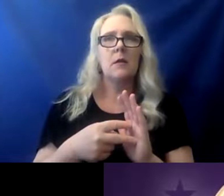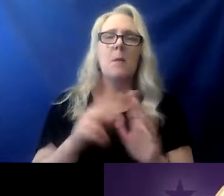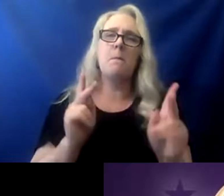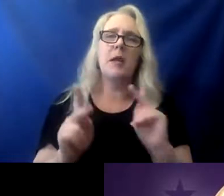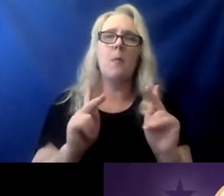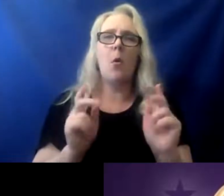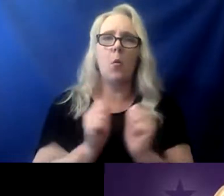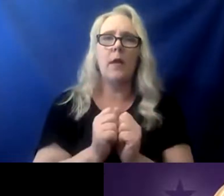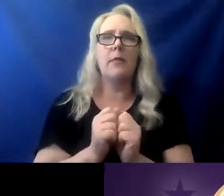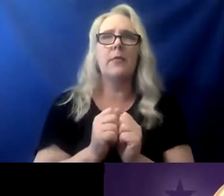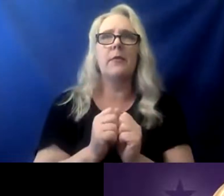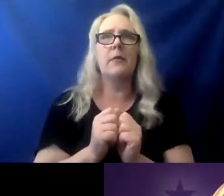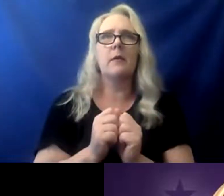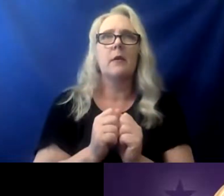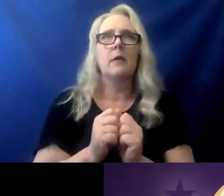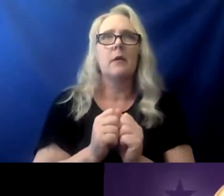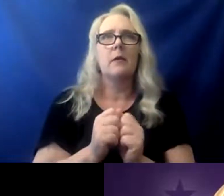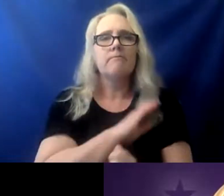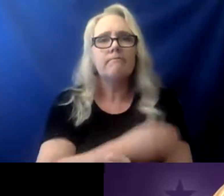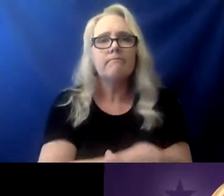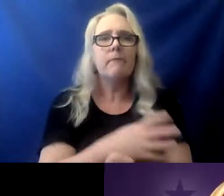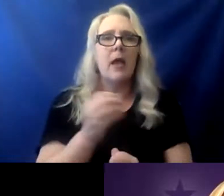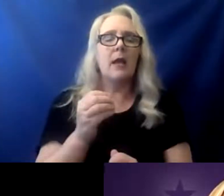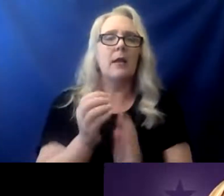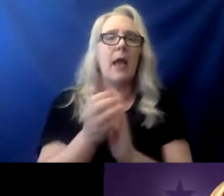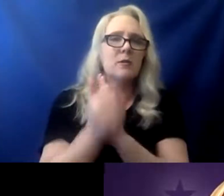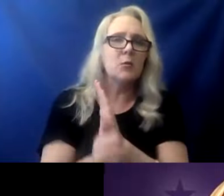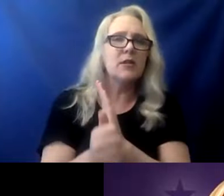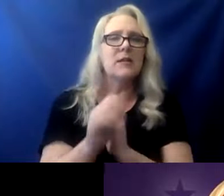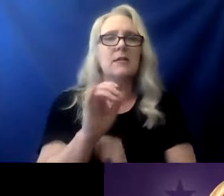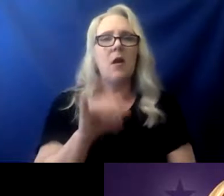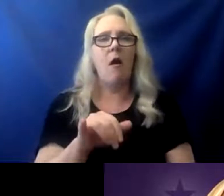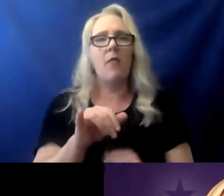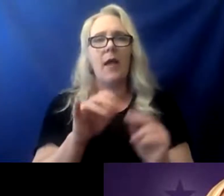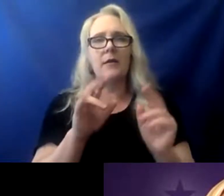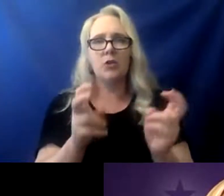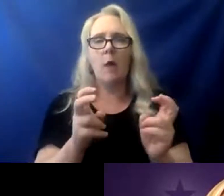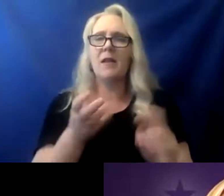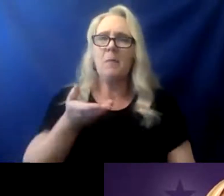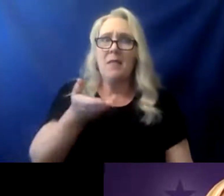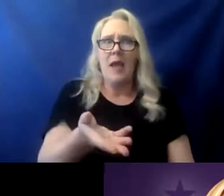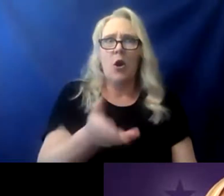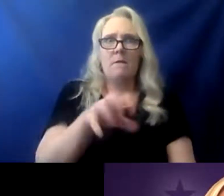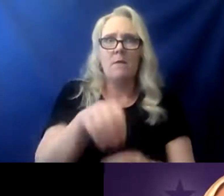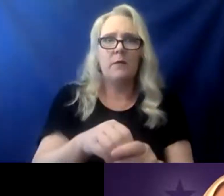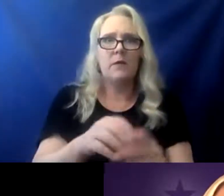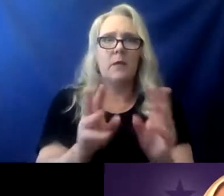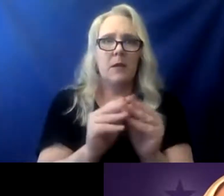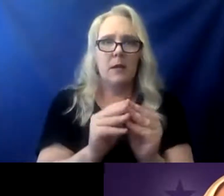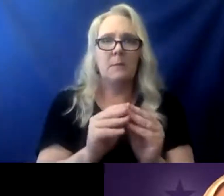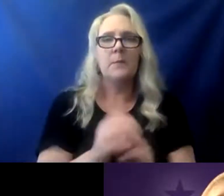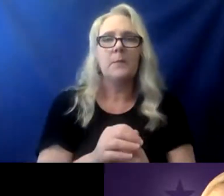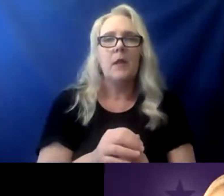with jurisdiction and expertise on a given topic can be at the table. I think those conversations will be